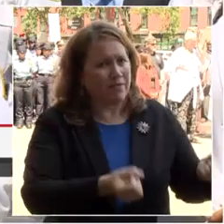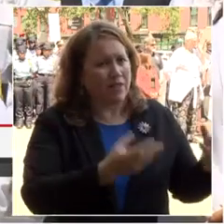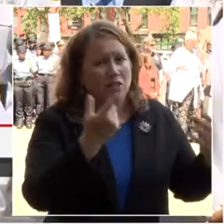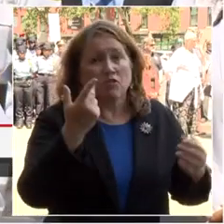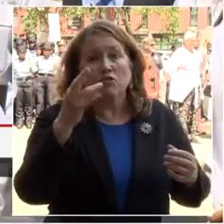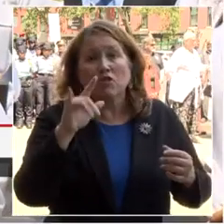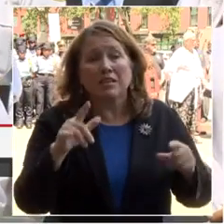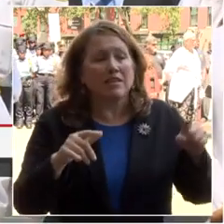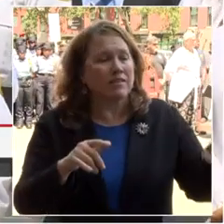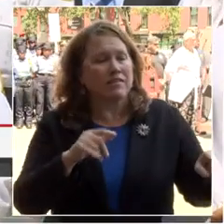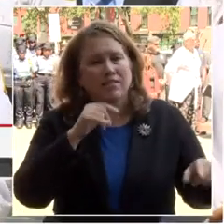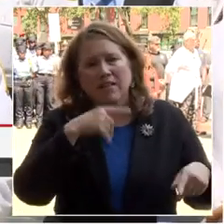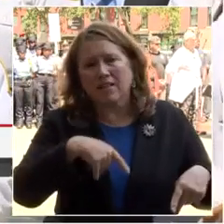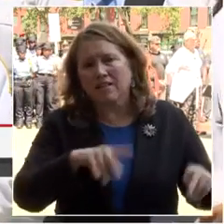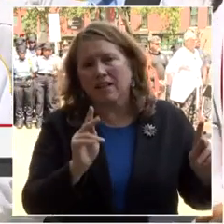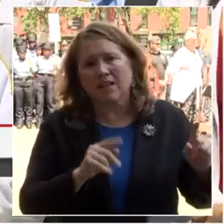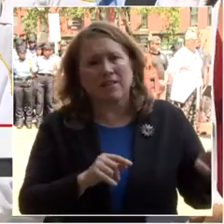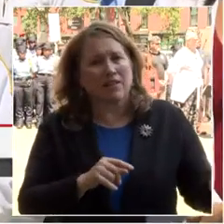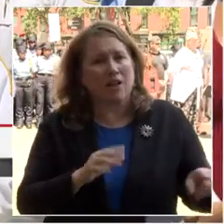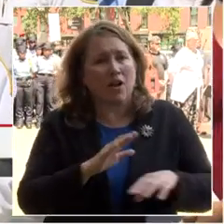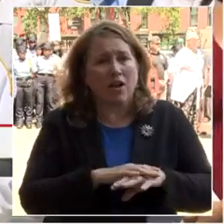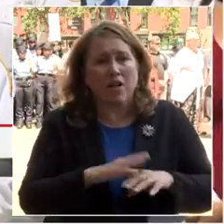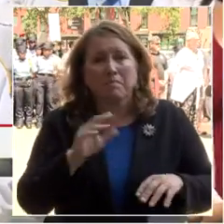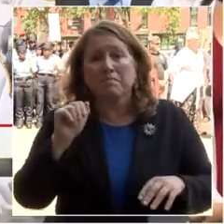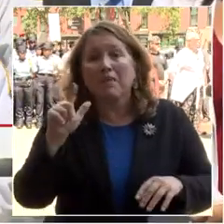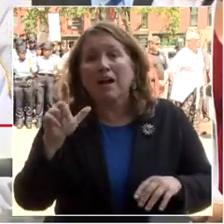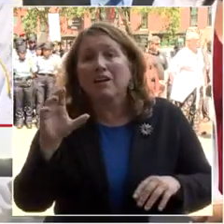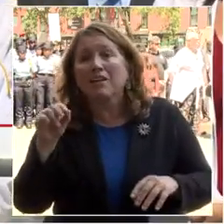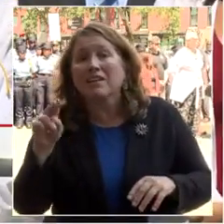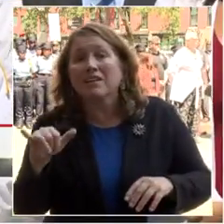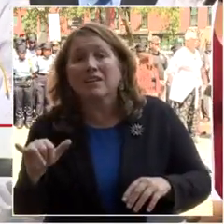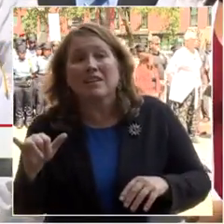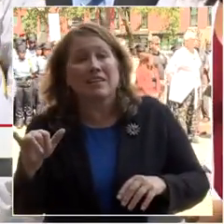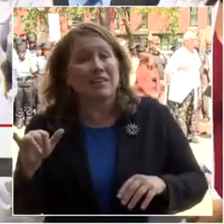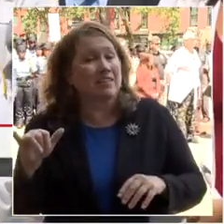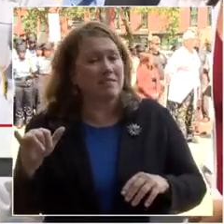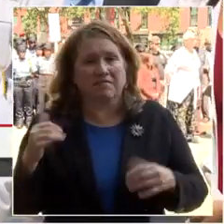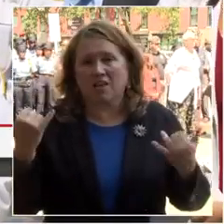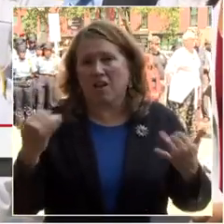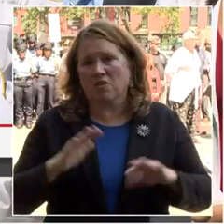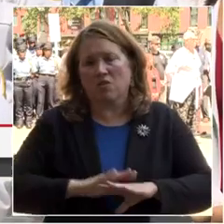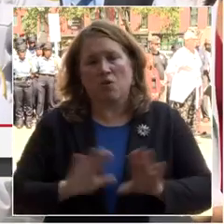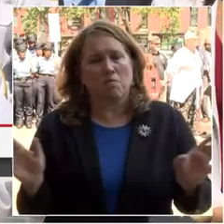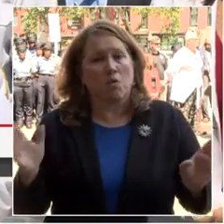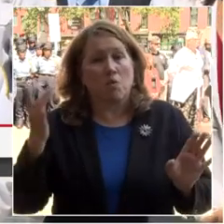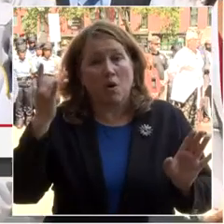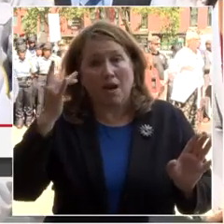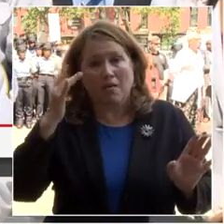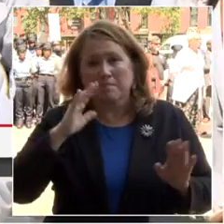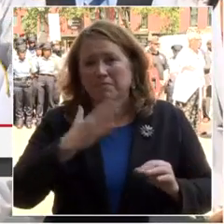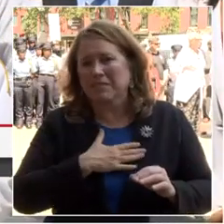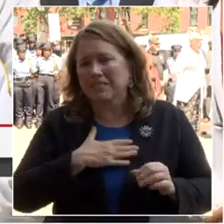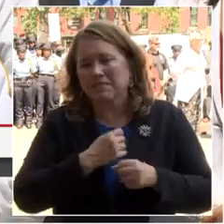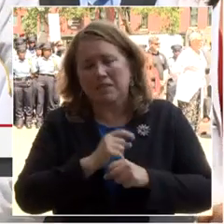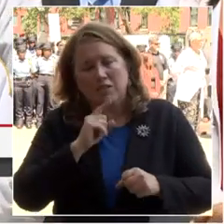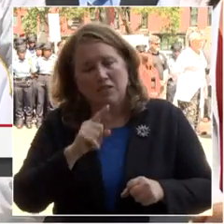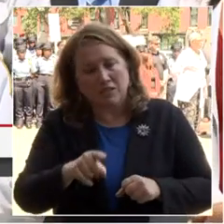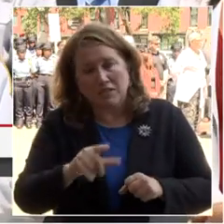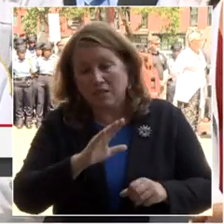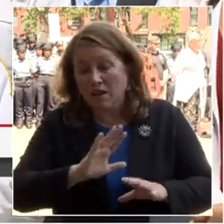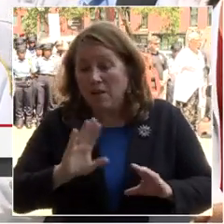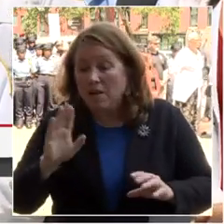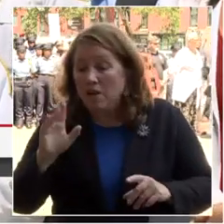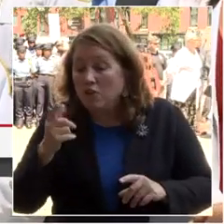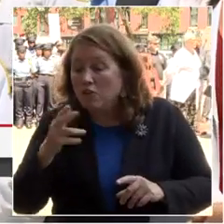on balconies. When lighting a propane grill, always leave the lid open to prevent a buildup of flammable gas that could ignite or explode. When grilling